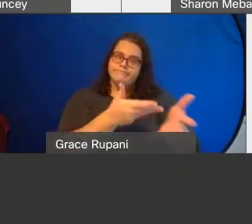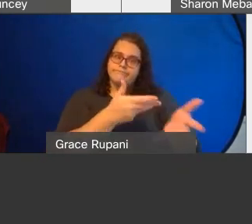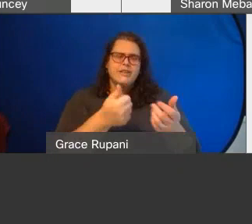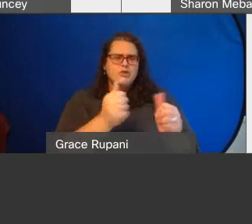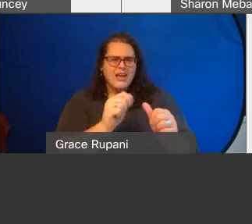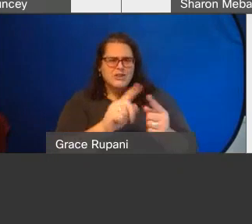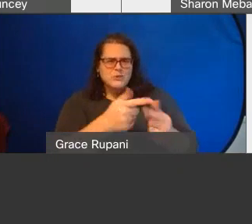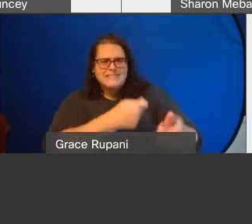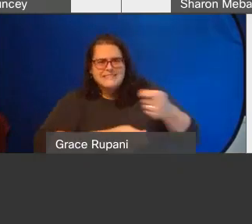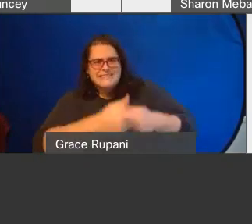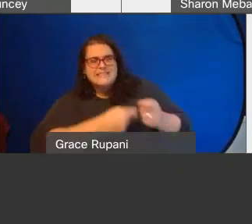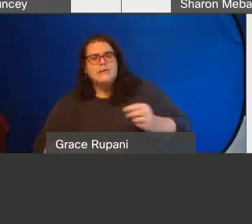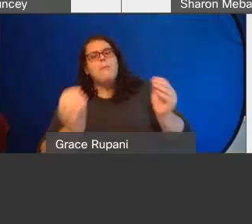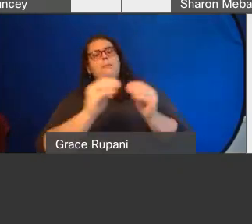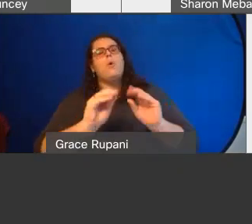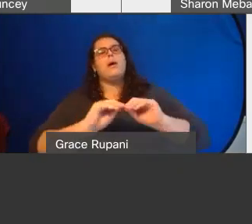clarification.